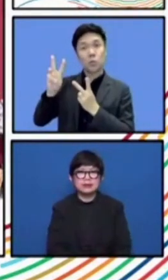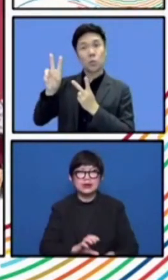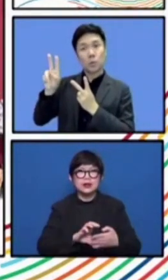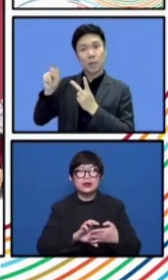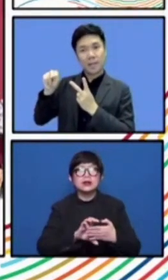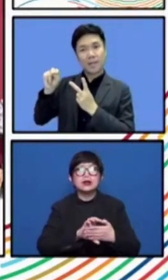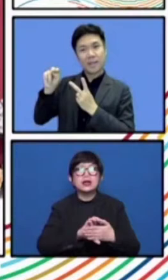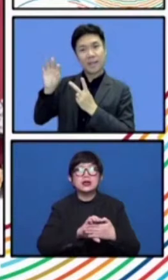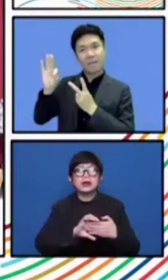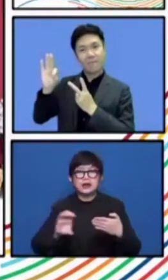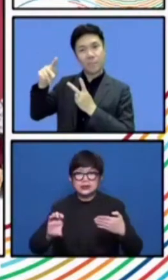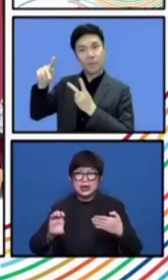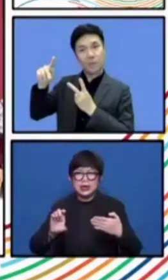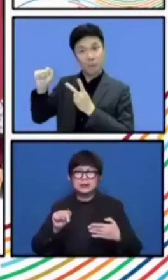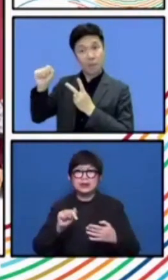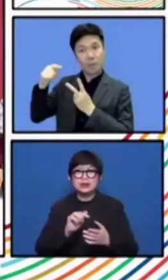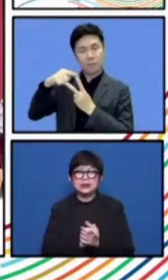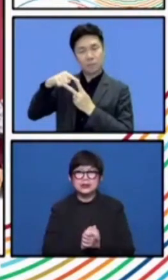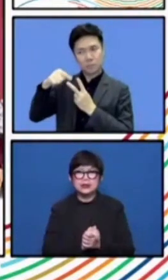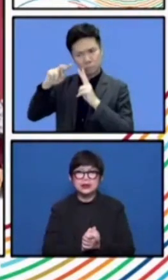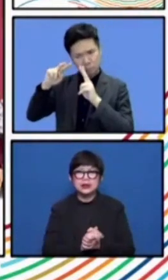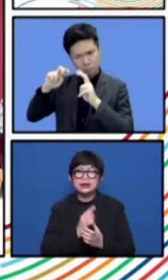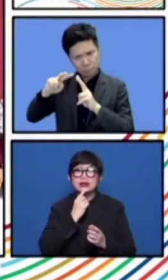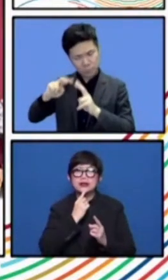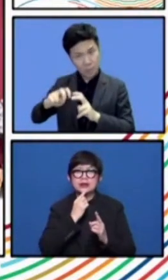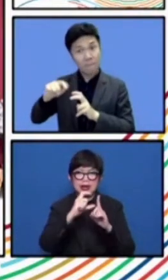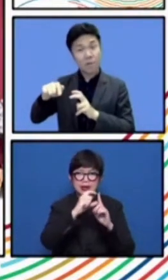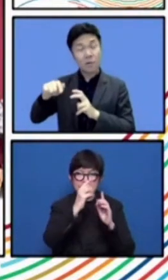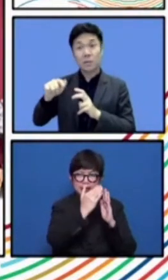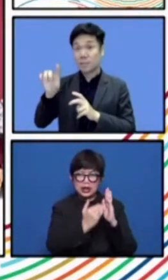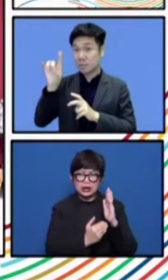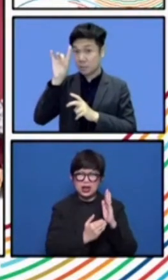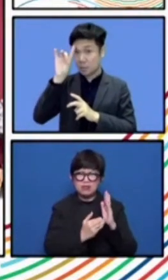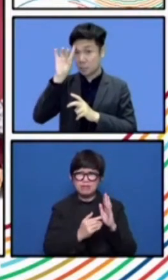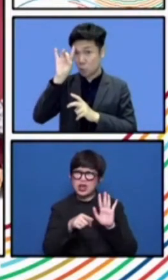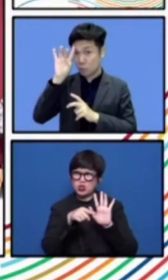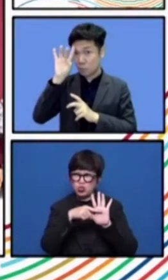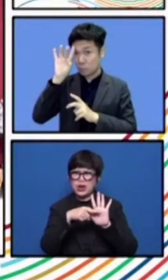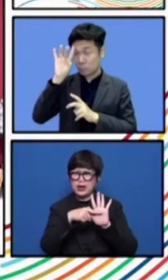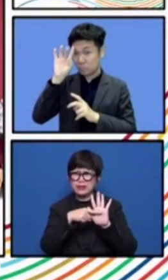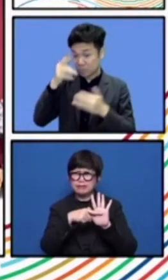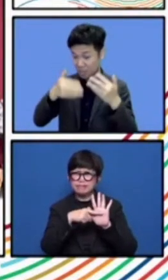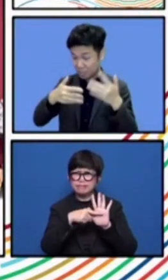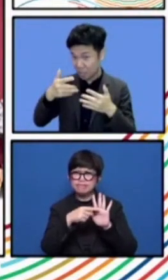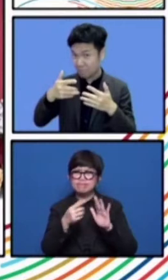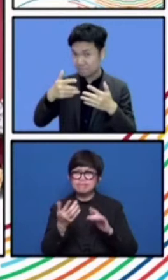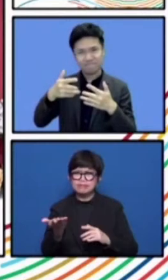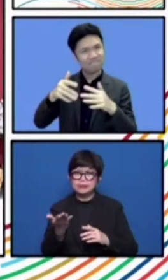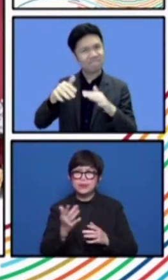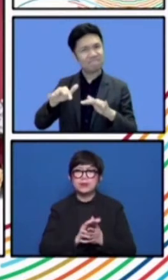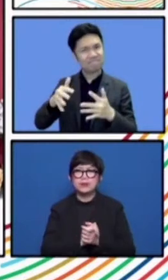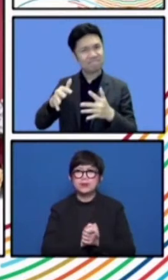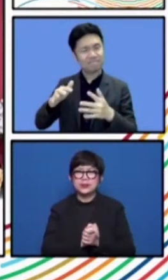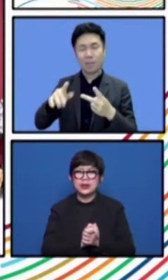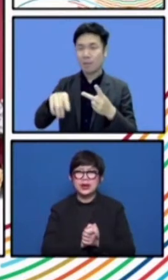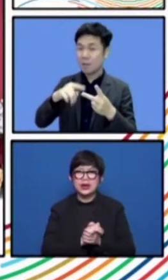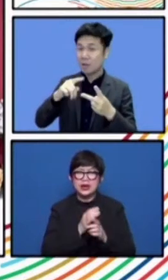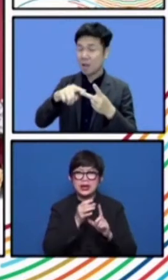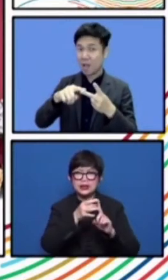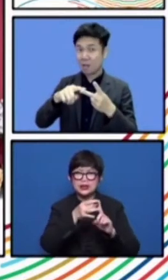data availability for the intern strategy is lacking impeding the measurement of progress against the targets and